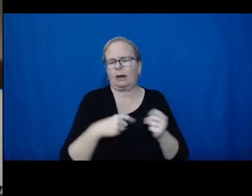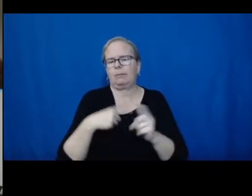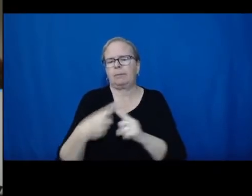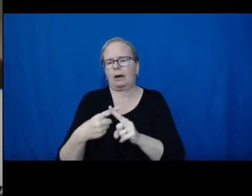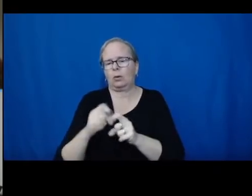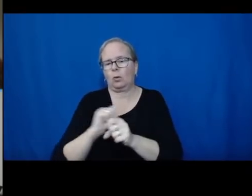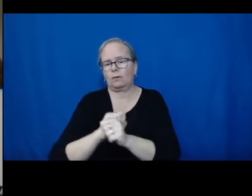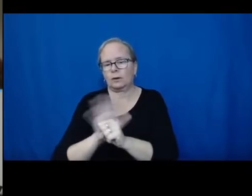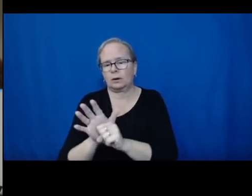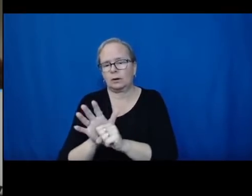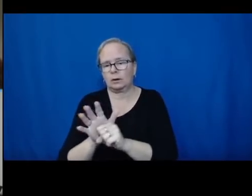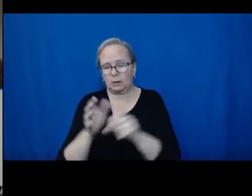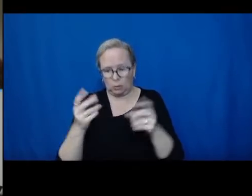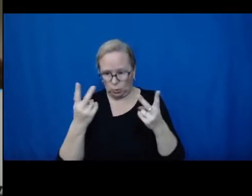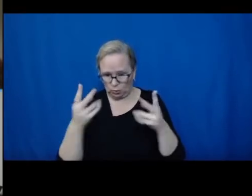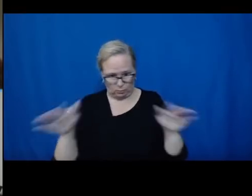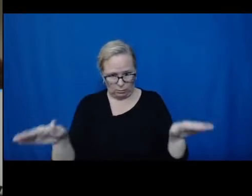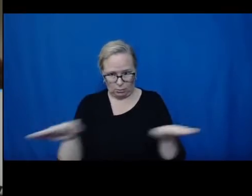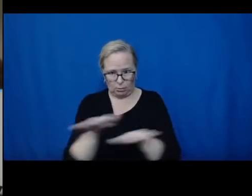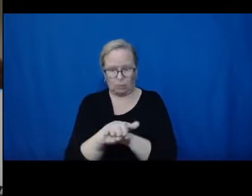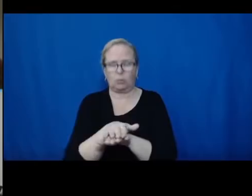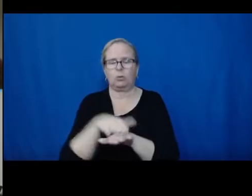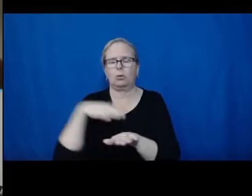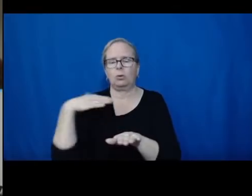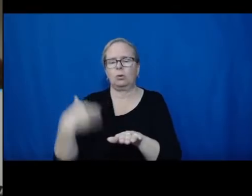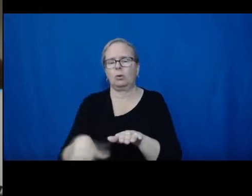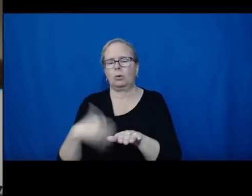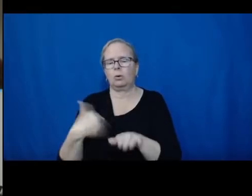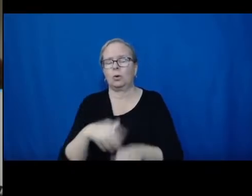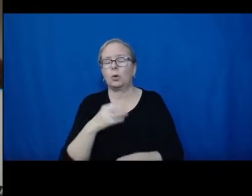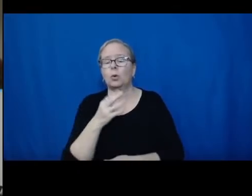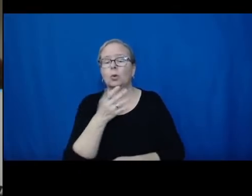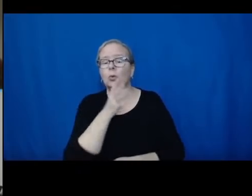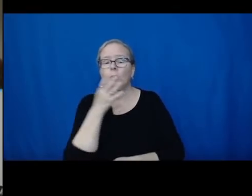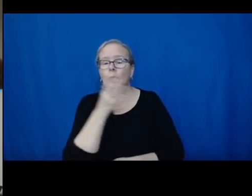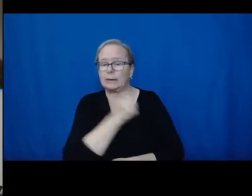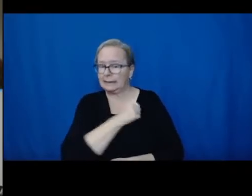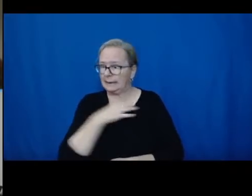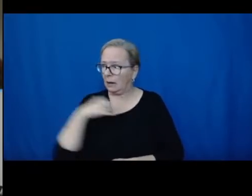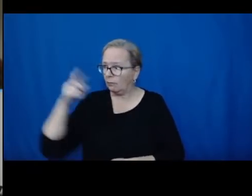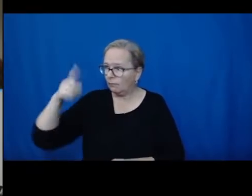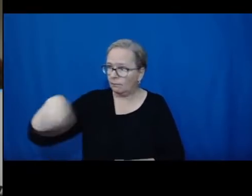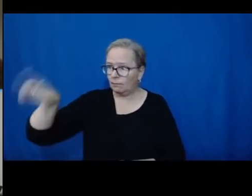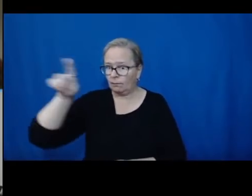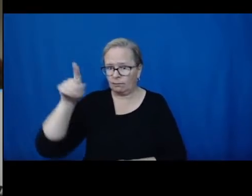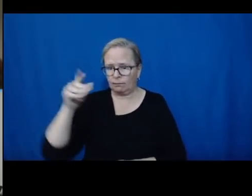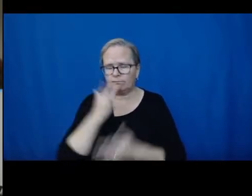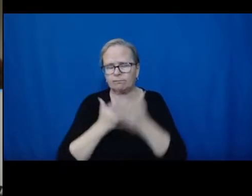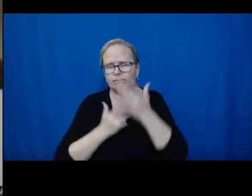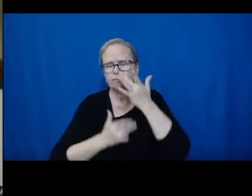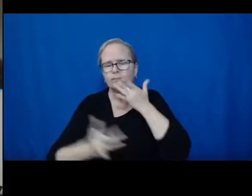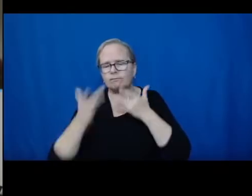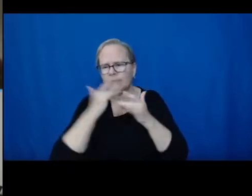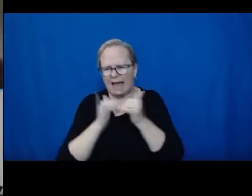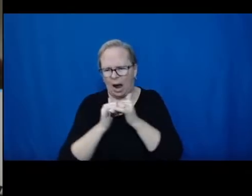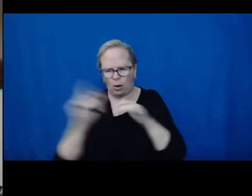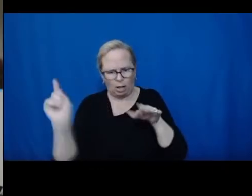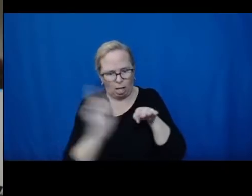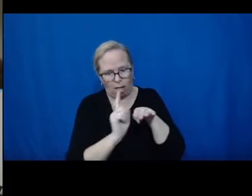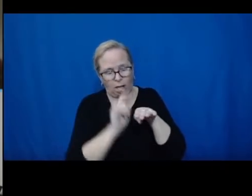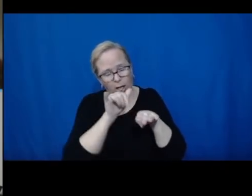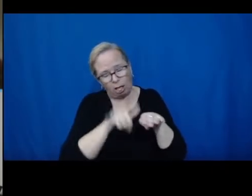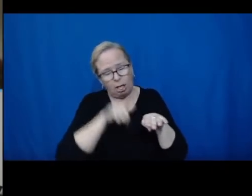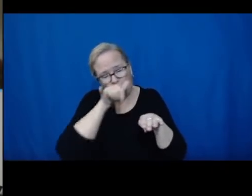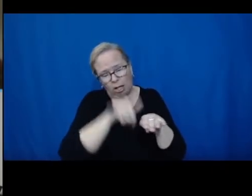on top of the fact that rural Alberta has had staff shortages and retention issues for many,